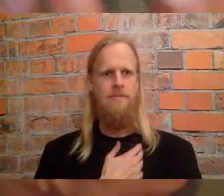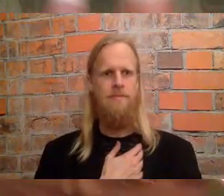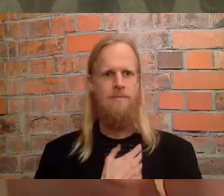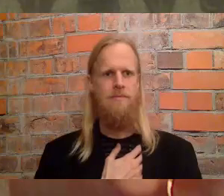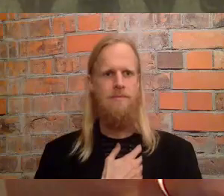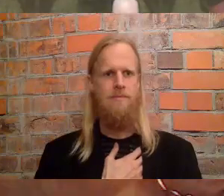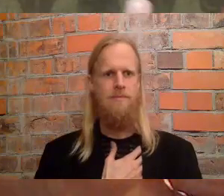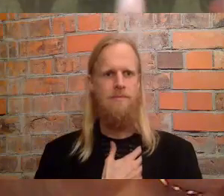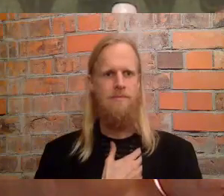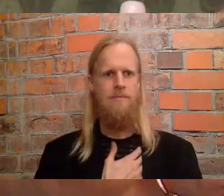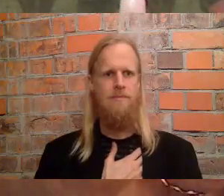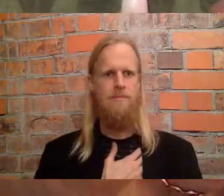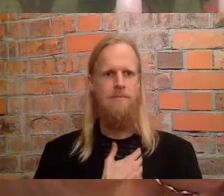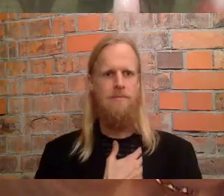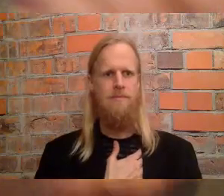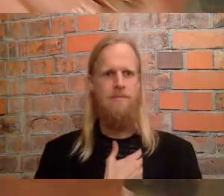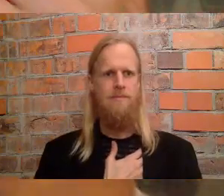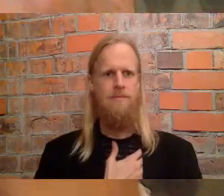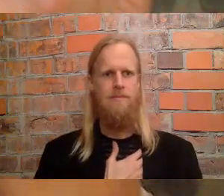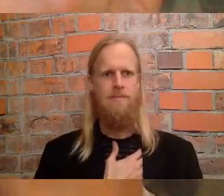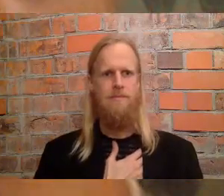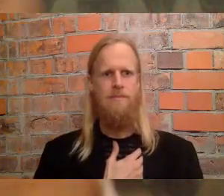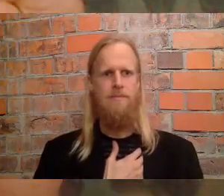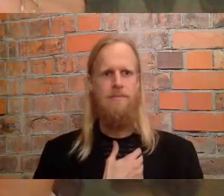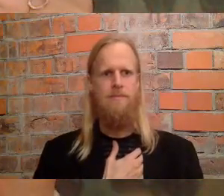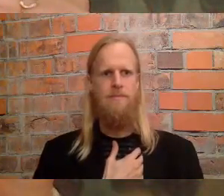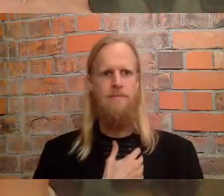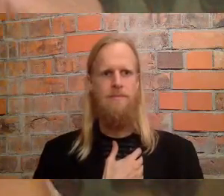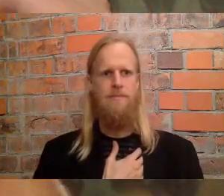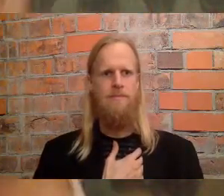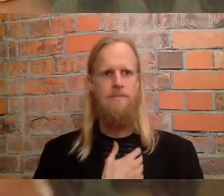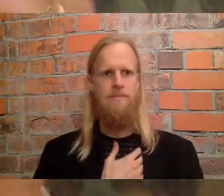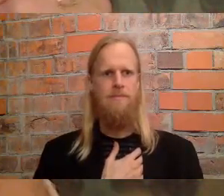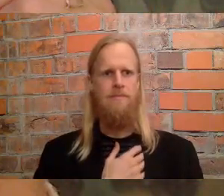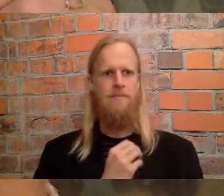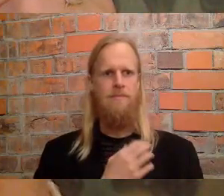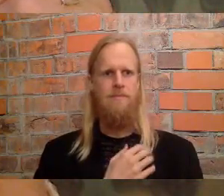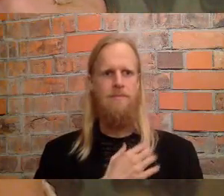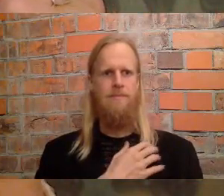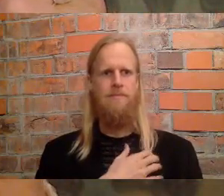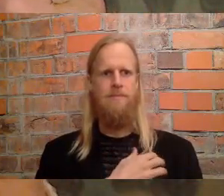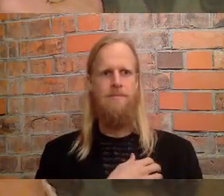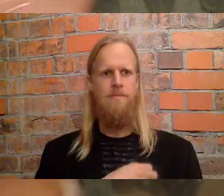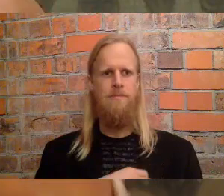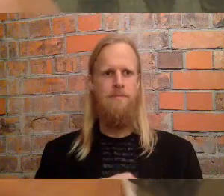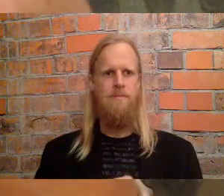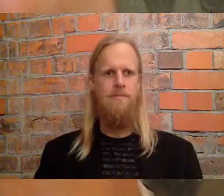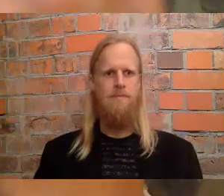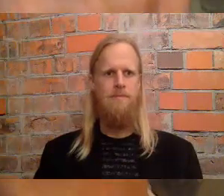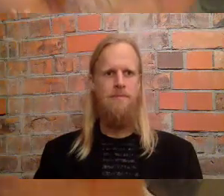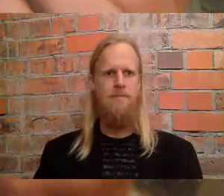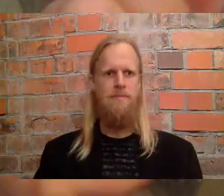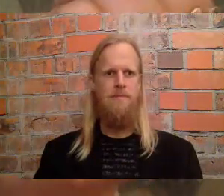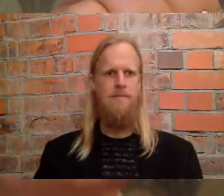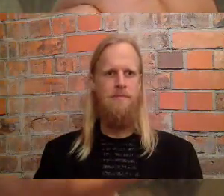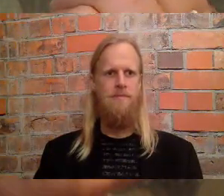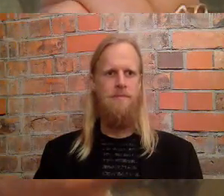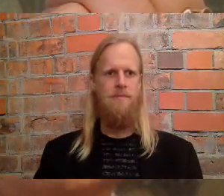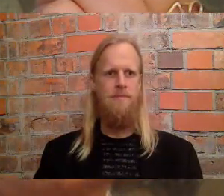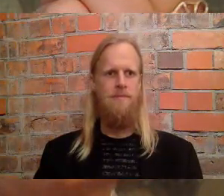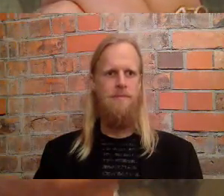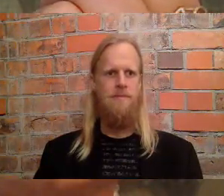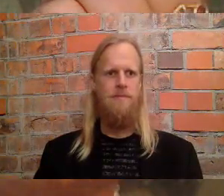my love for this world, my love of nature, my love of children, my love of the